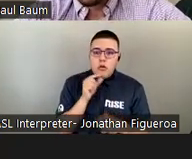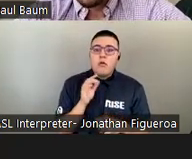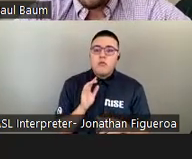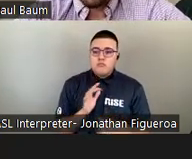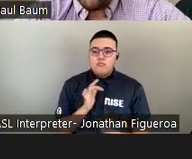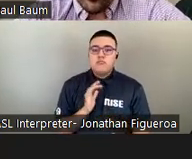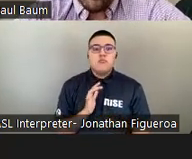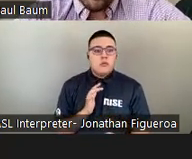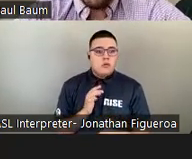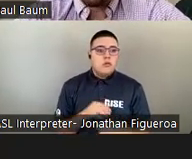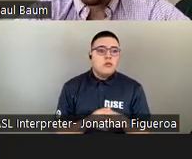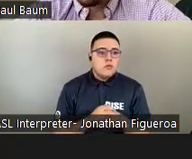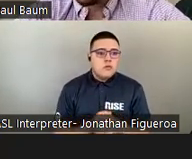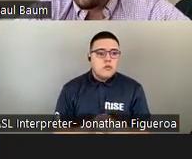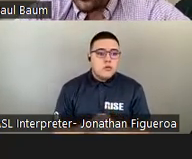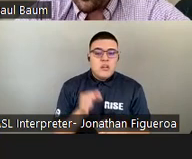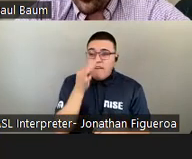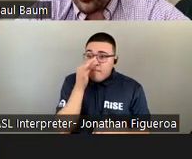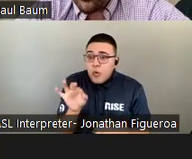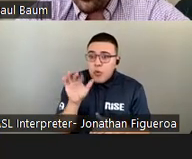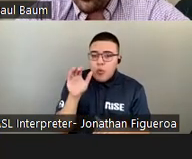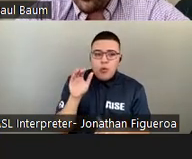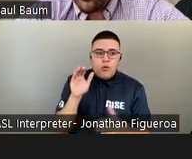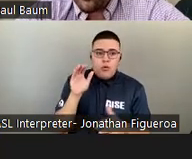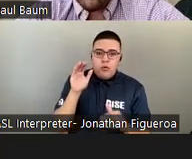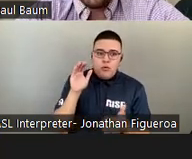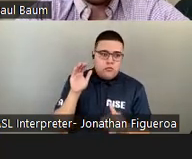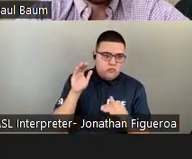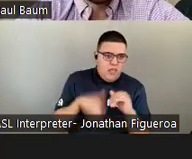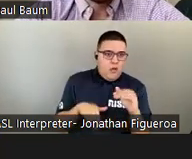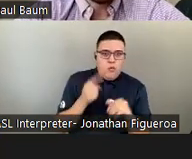Let that sink in for a moment. Fewer than 1 in 3.